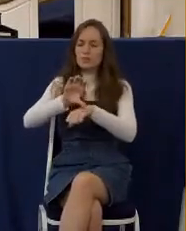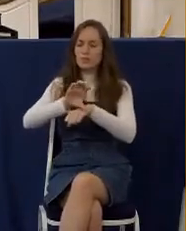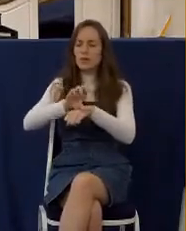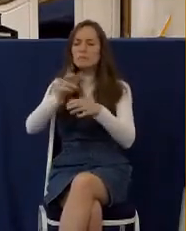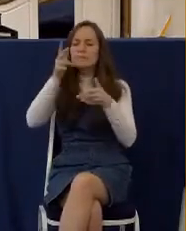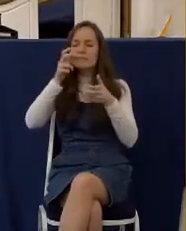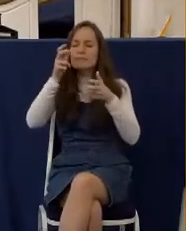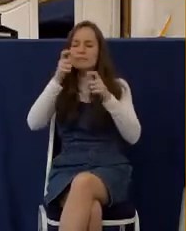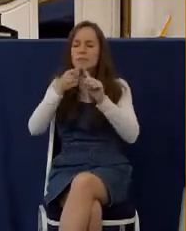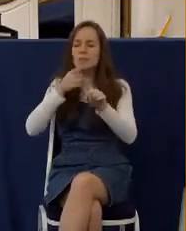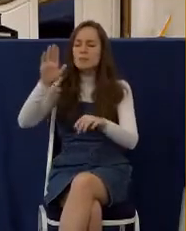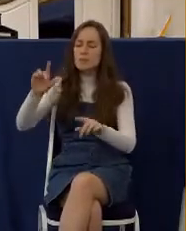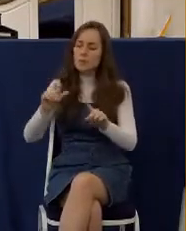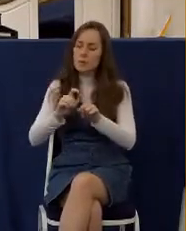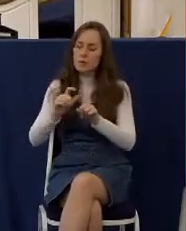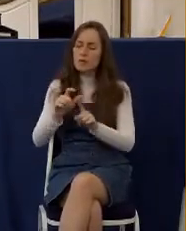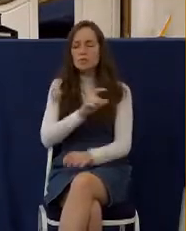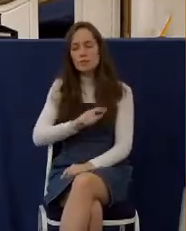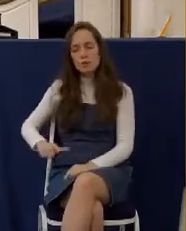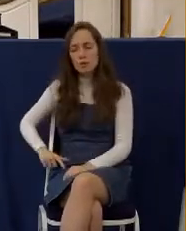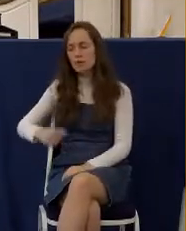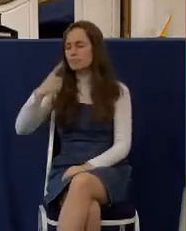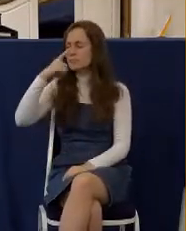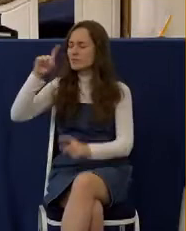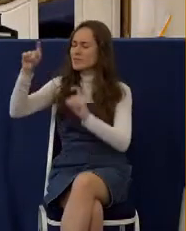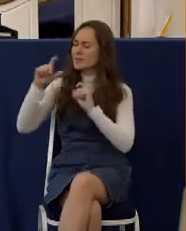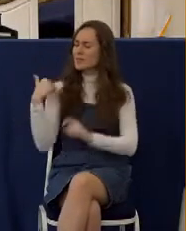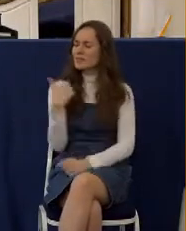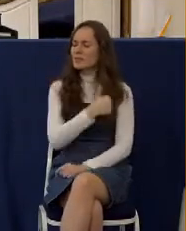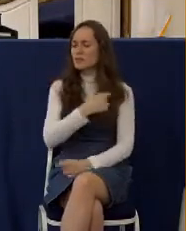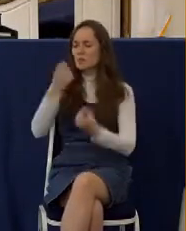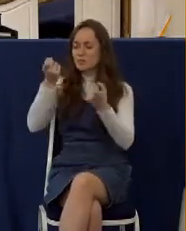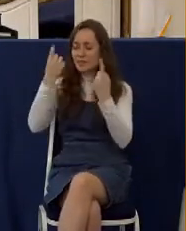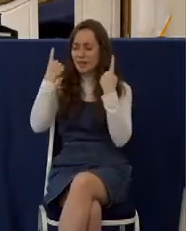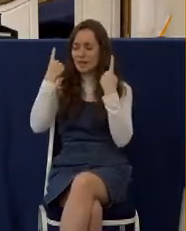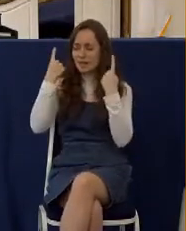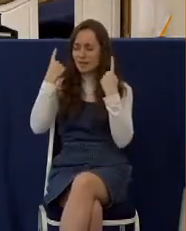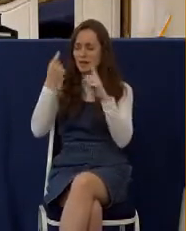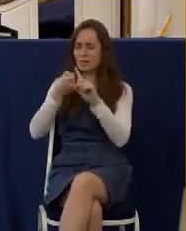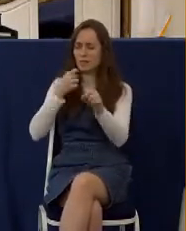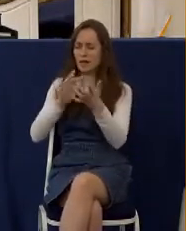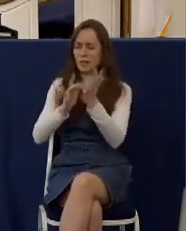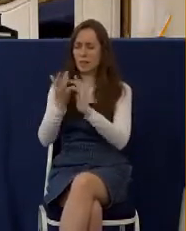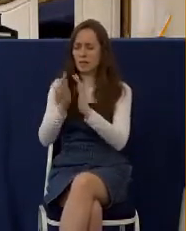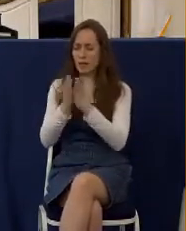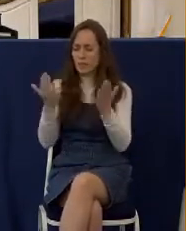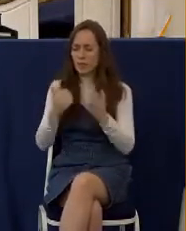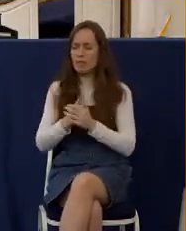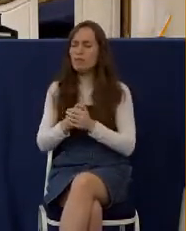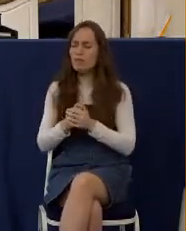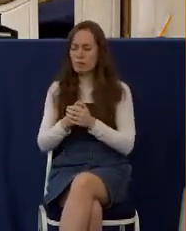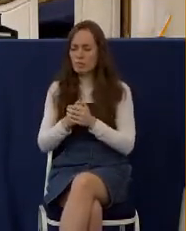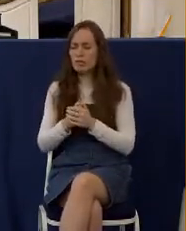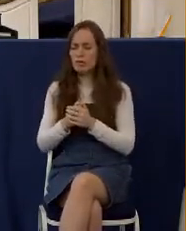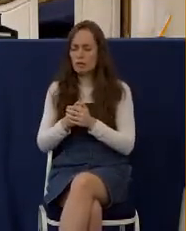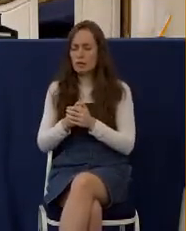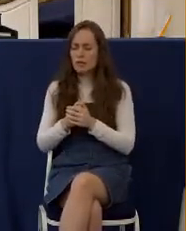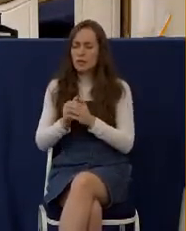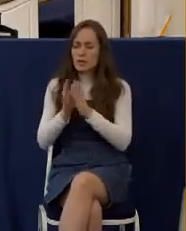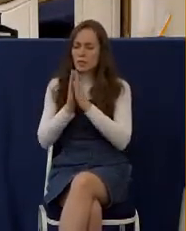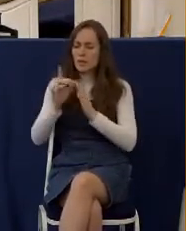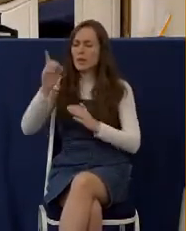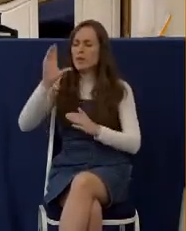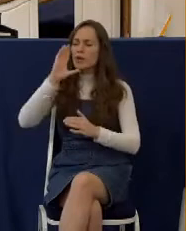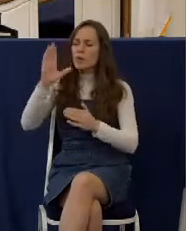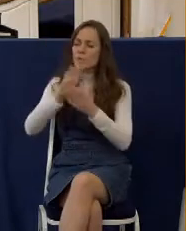your word. So Lord, would you give us understanding and this passage and many like it, that we might be all that you call